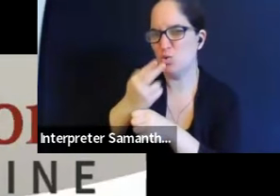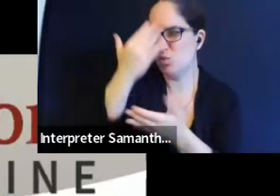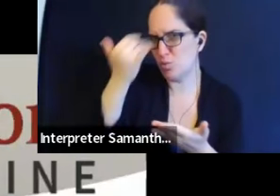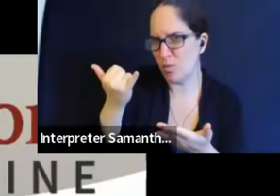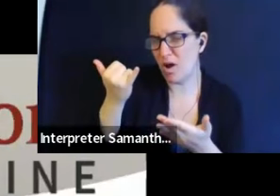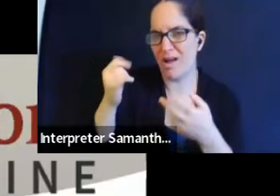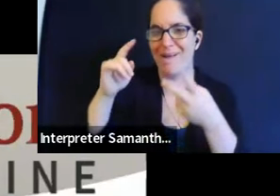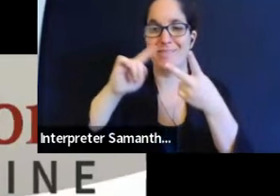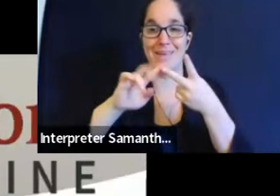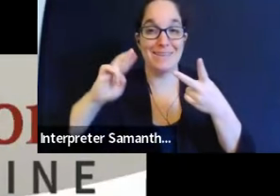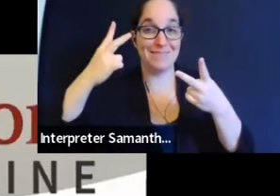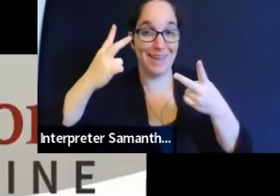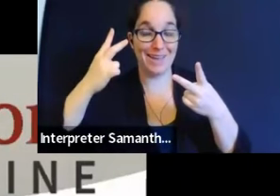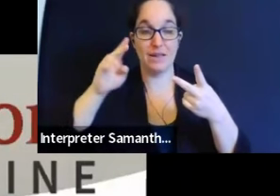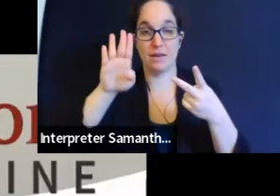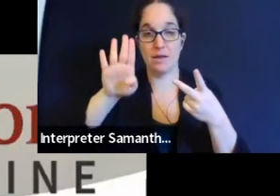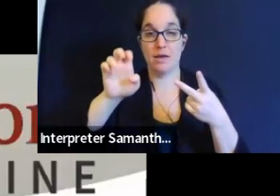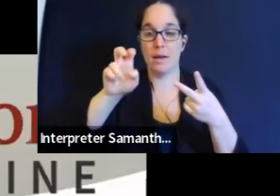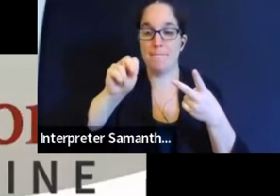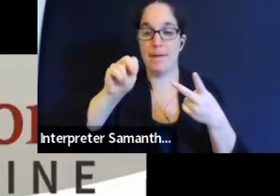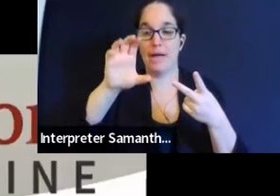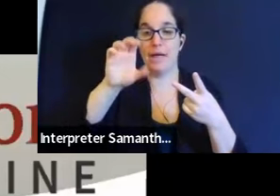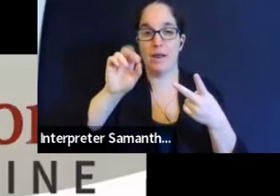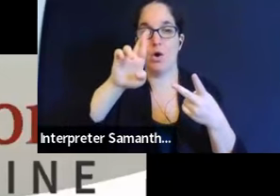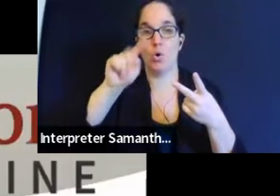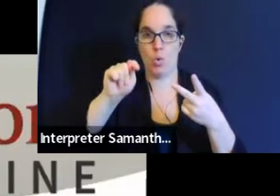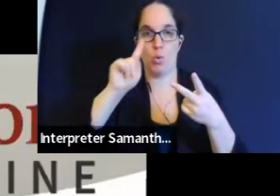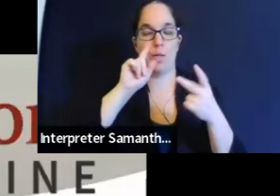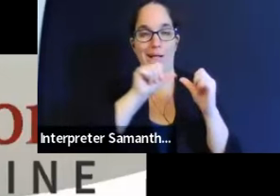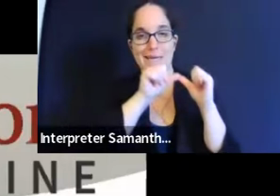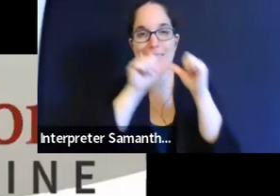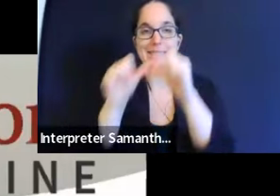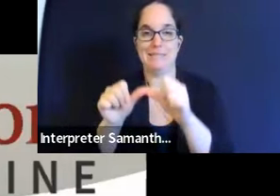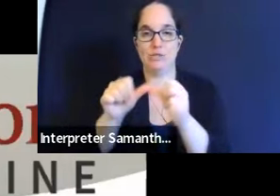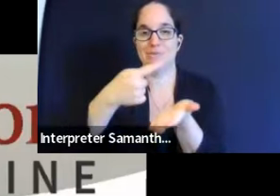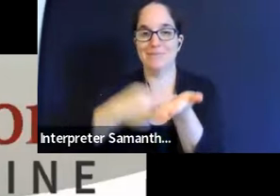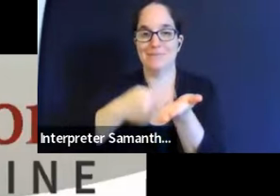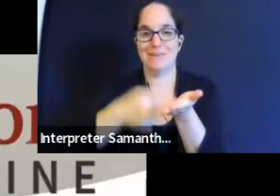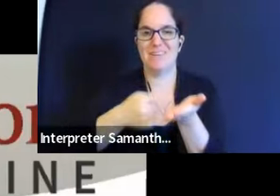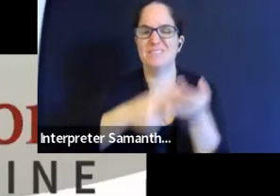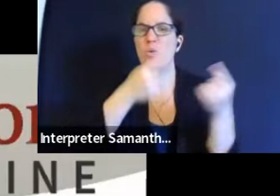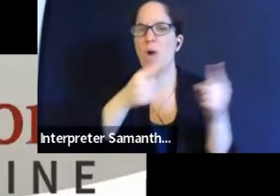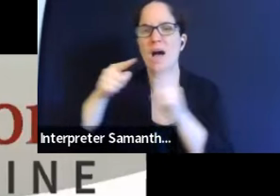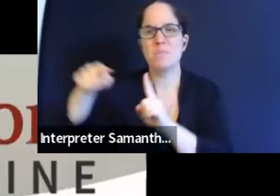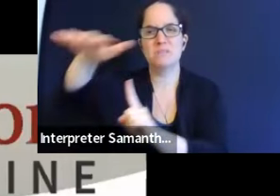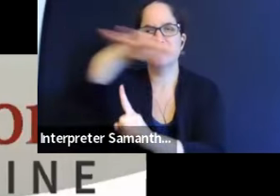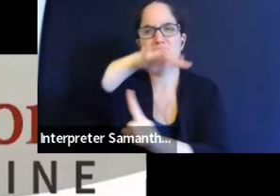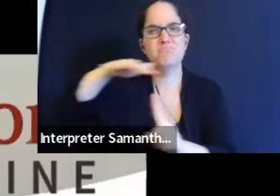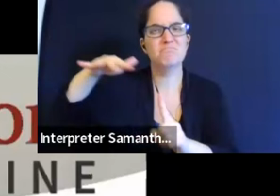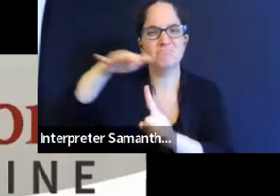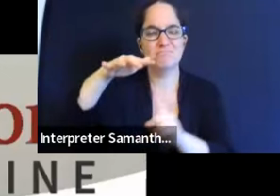going to dive a little deeper into kind of the middle of my talk on what's happening out there in terms of